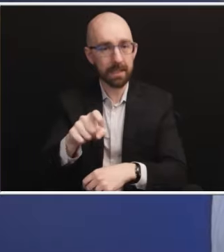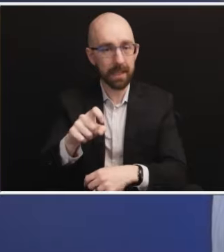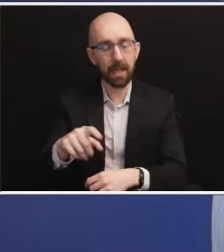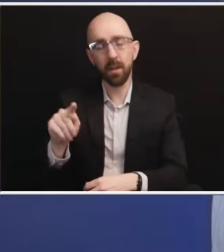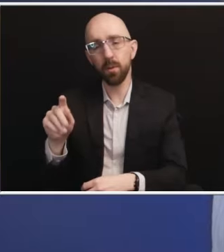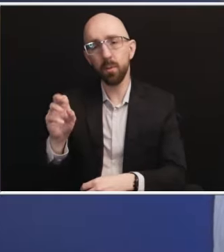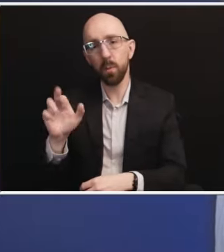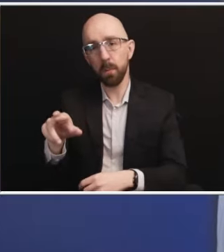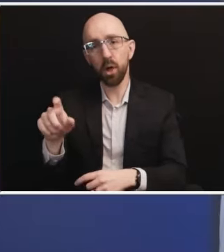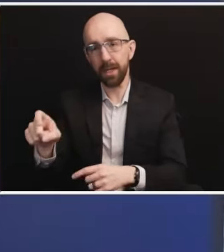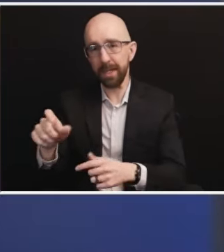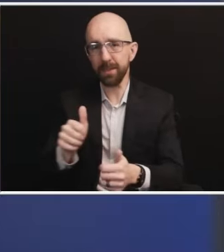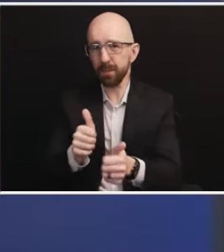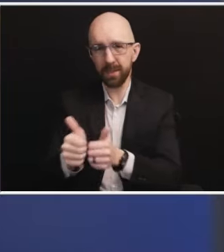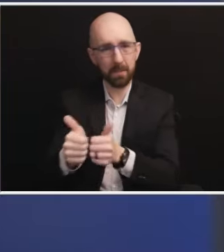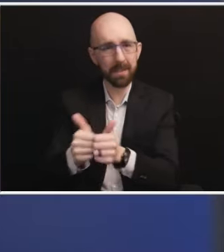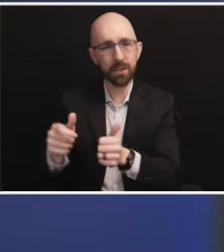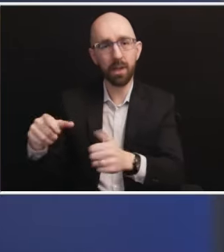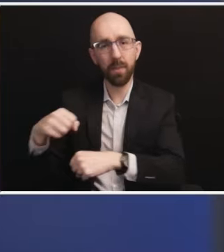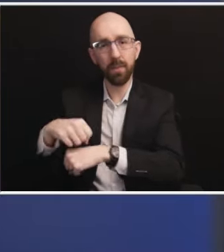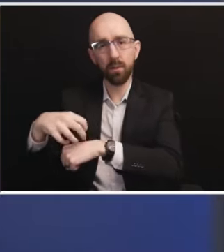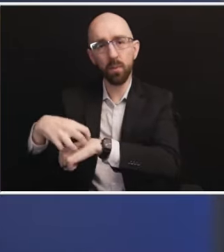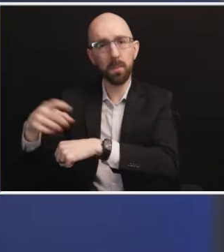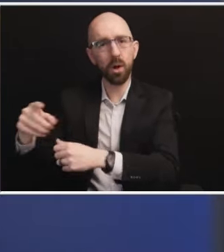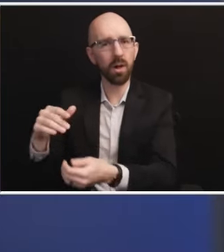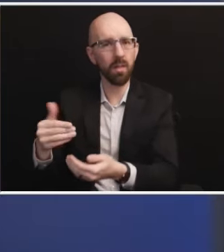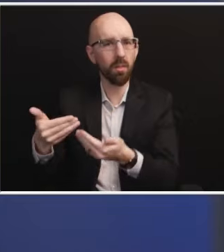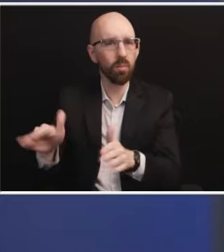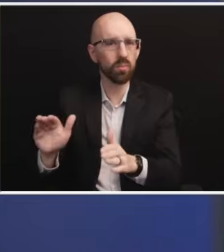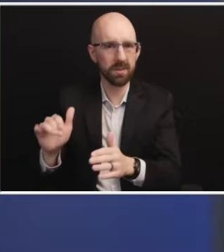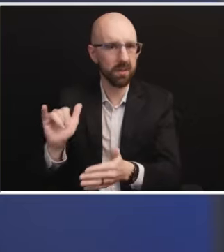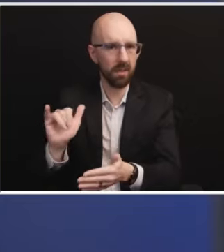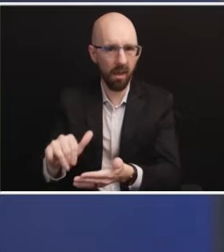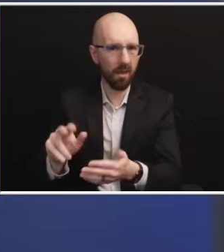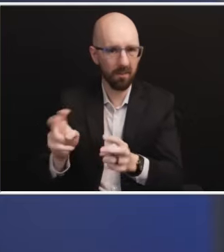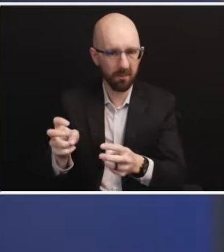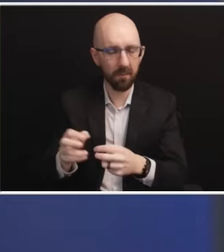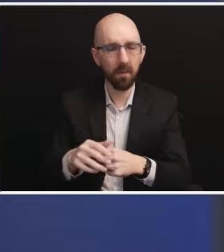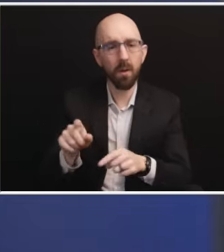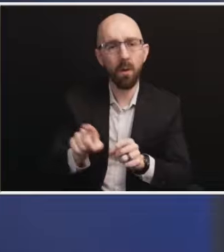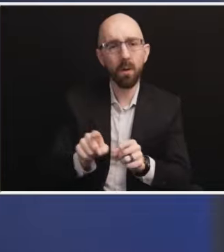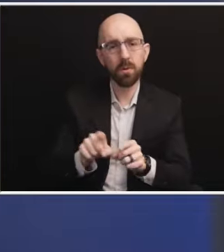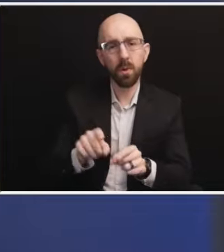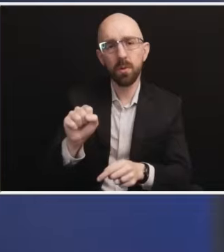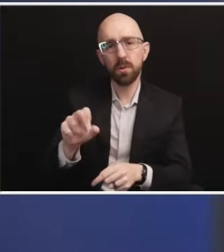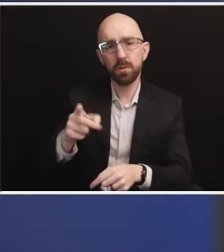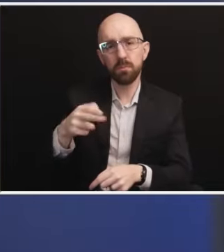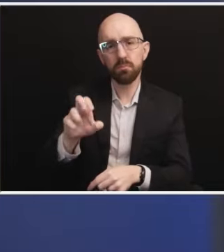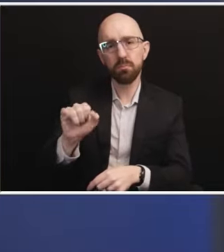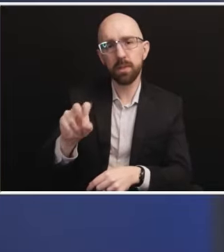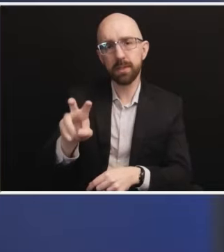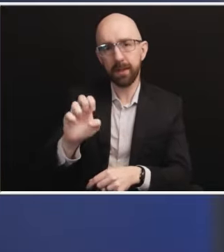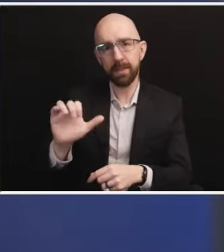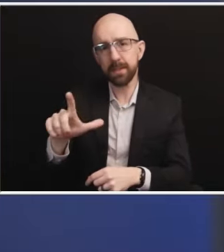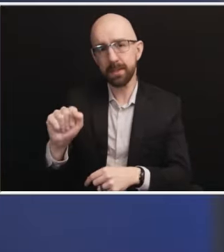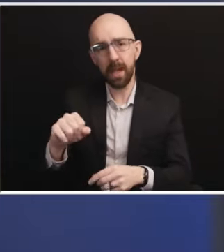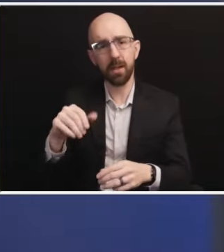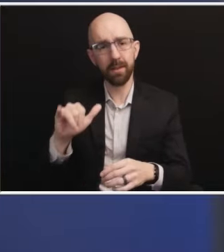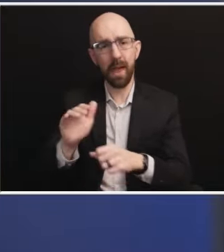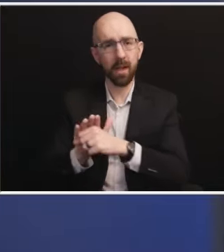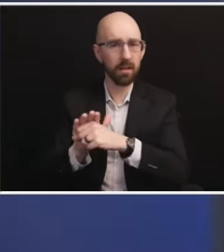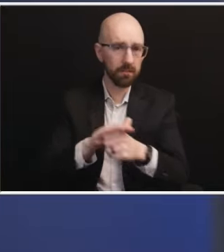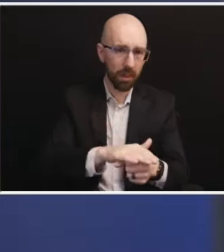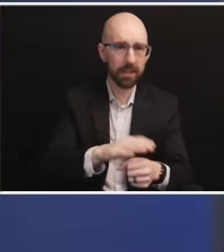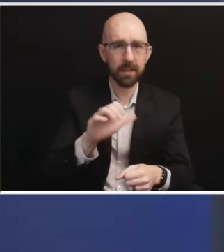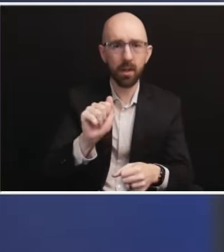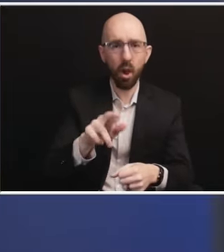at a loss with that regard. There's also immune suppressive cells in there that are actively suppressing the CAR T-cell. So right now in solid tumors,